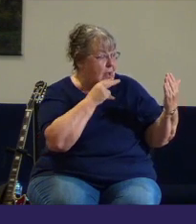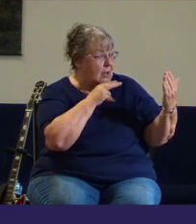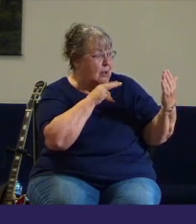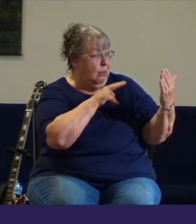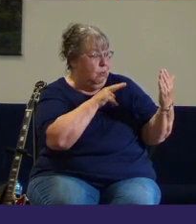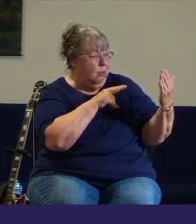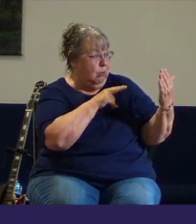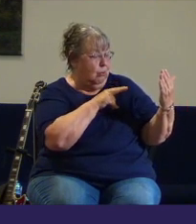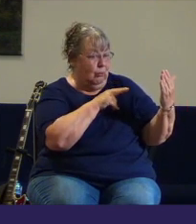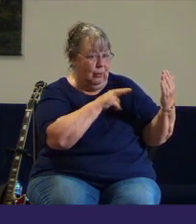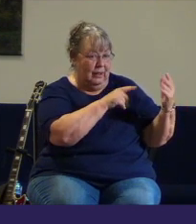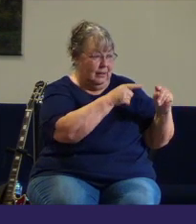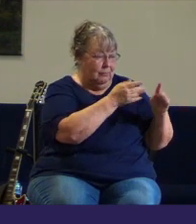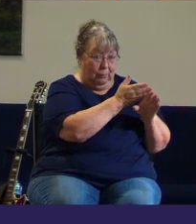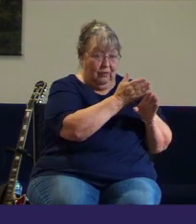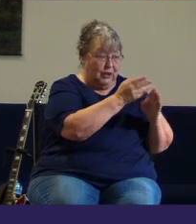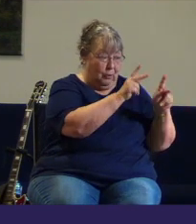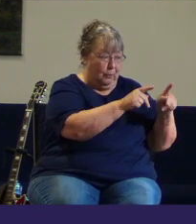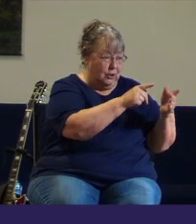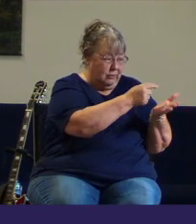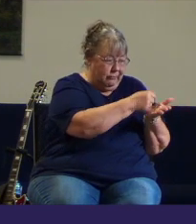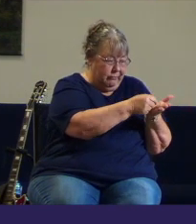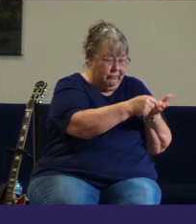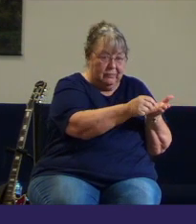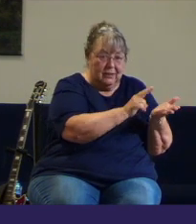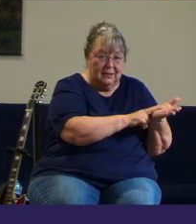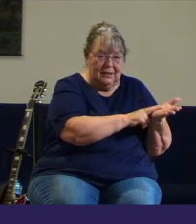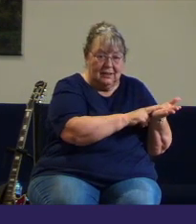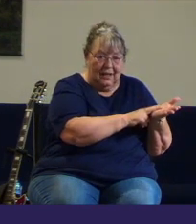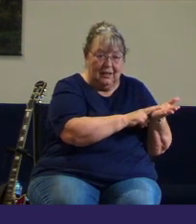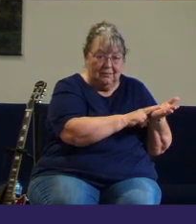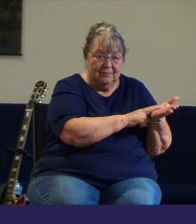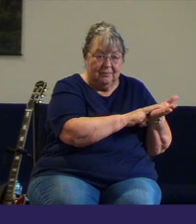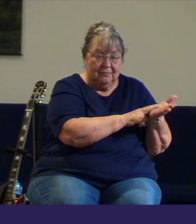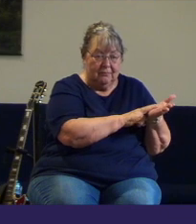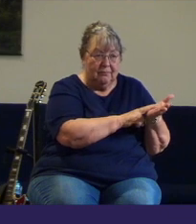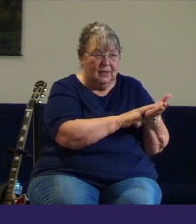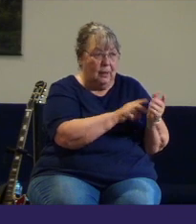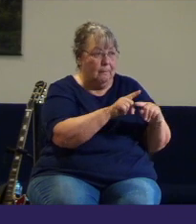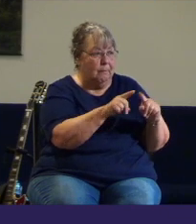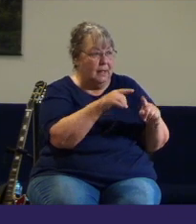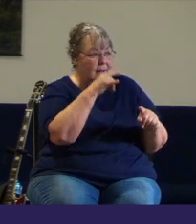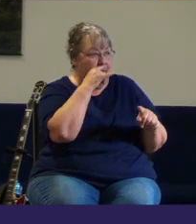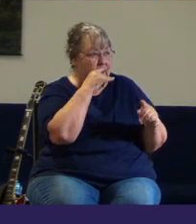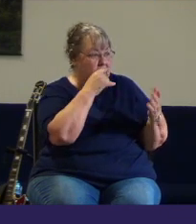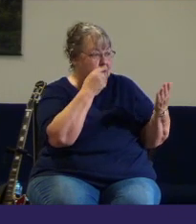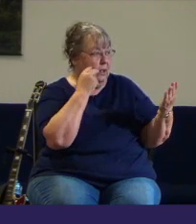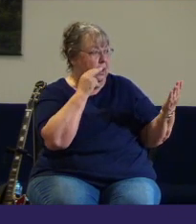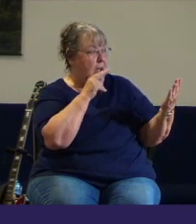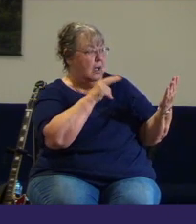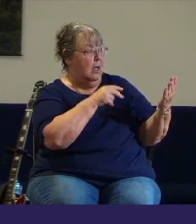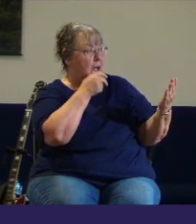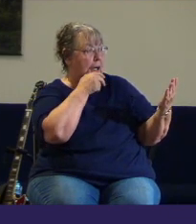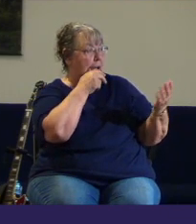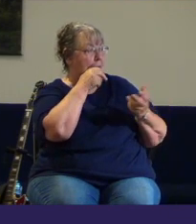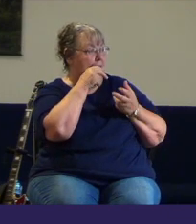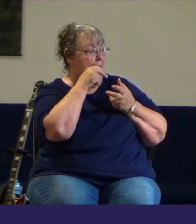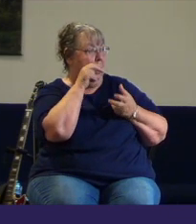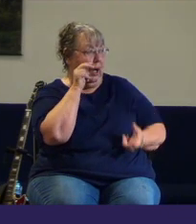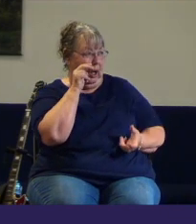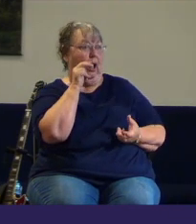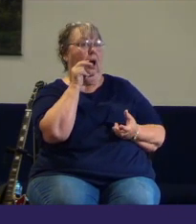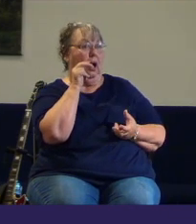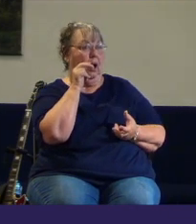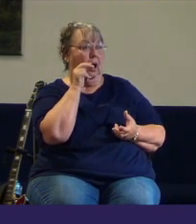signing autographs. The look in their faces said it all. And as I saw that, I mentioned this question that came to